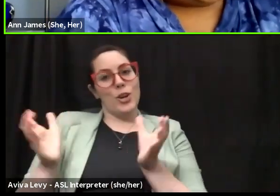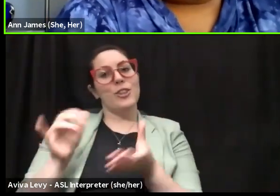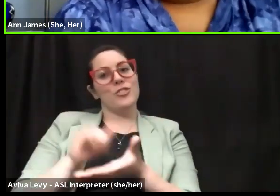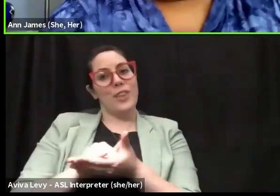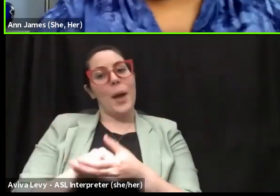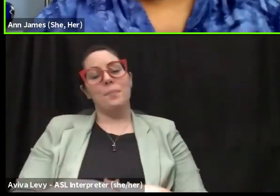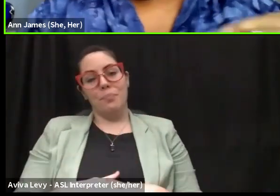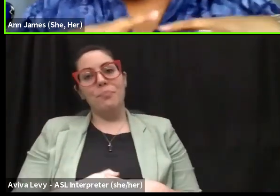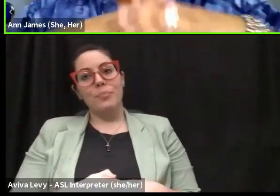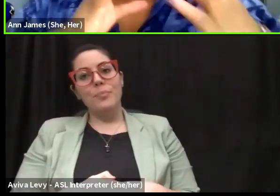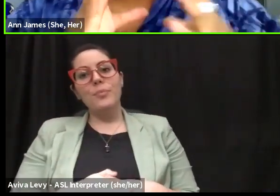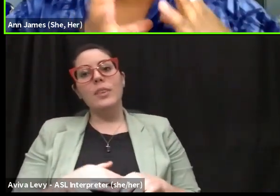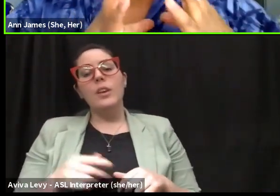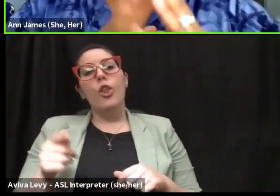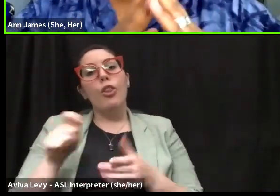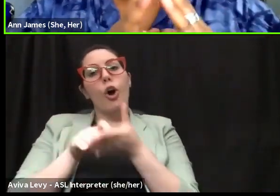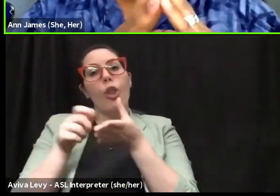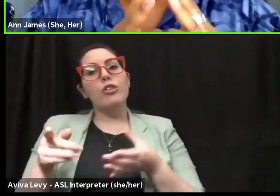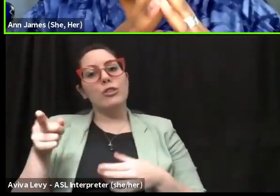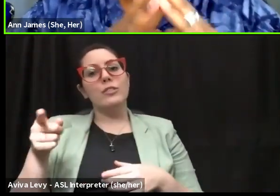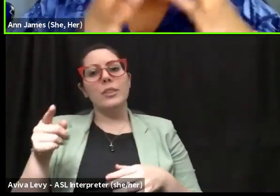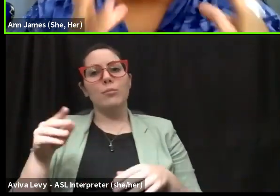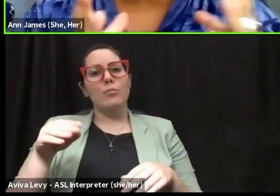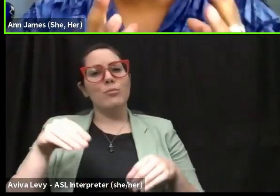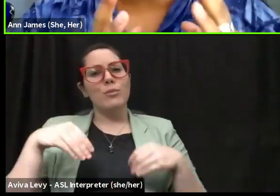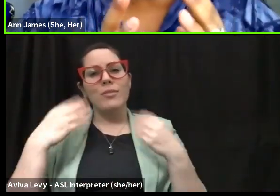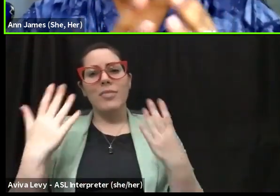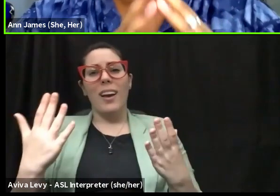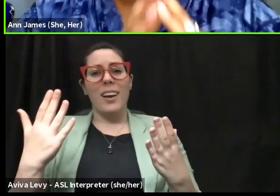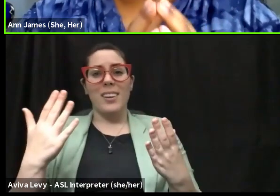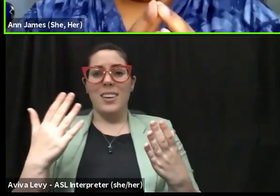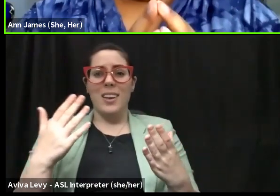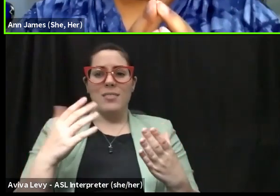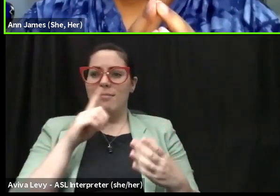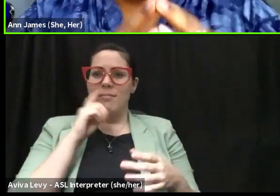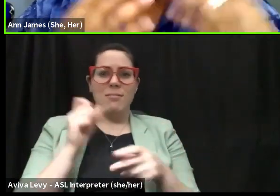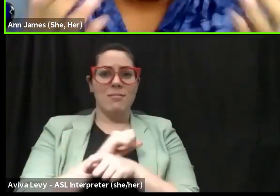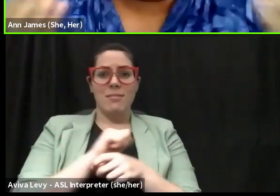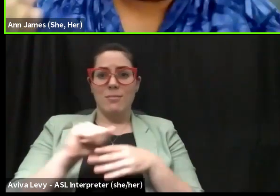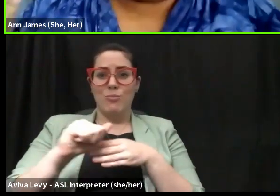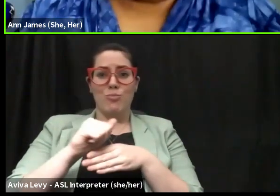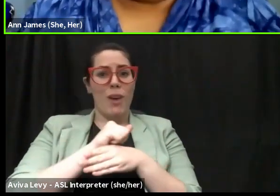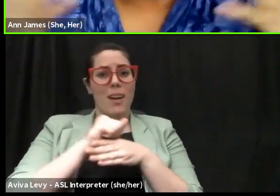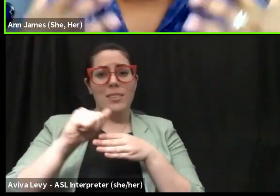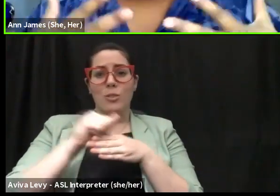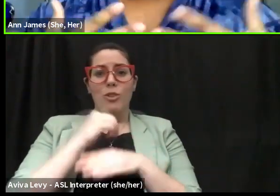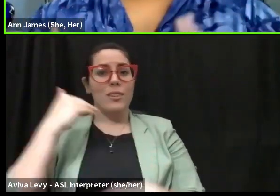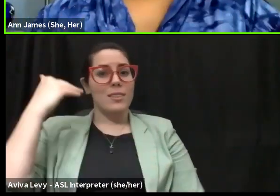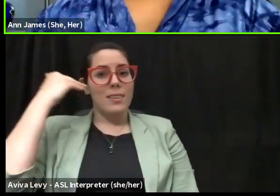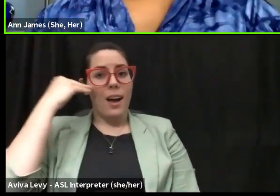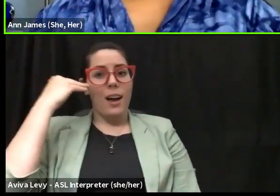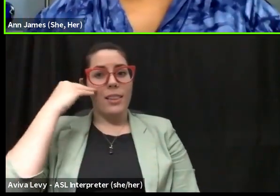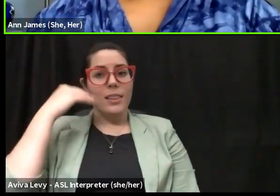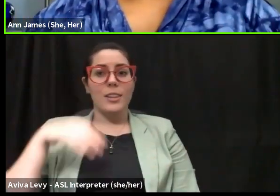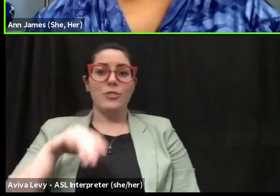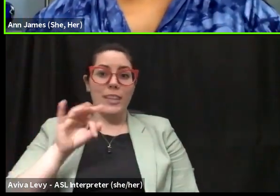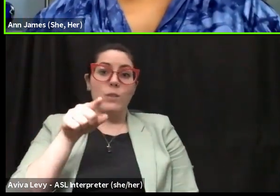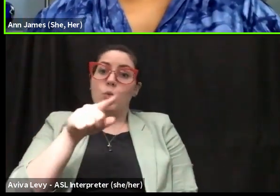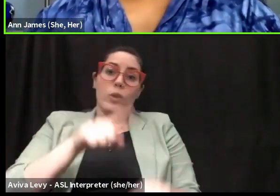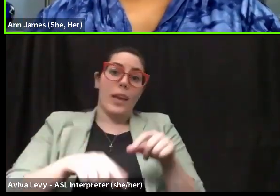TIE, and they really give you a practical knowledge if you can't have an